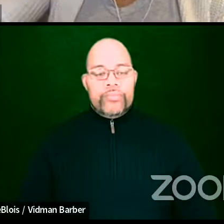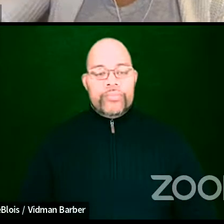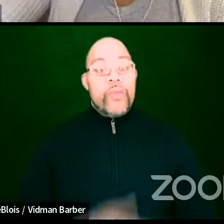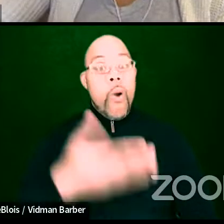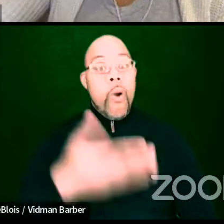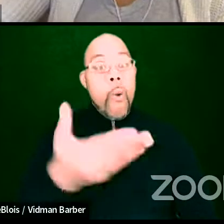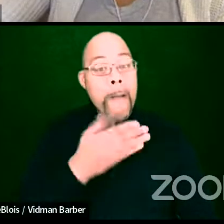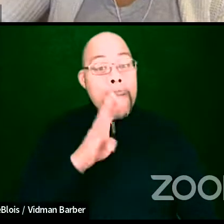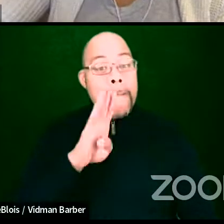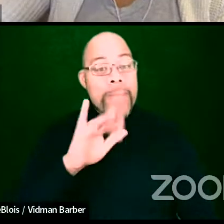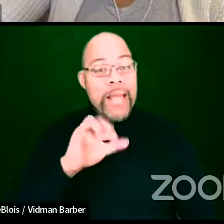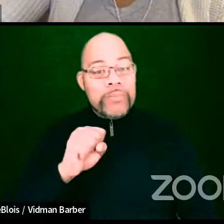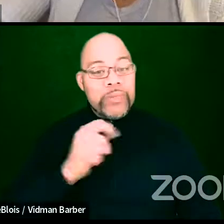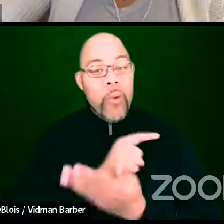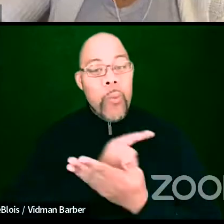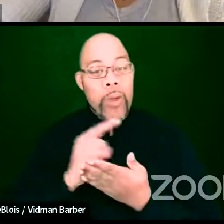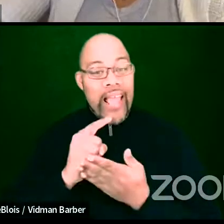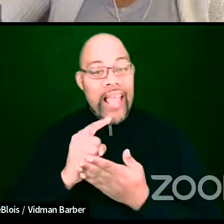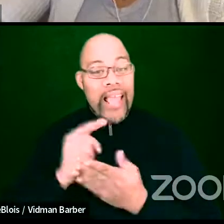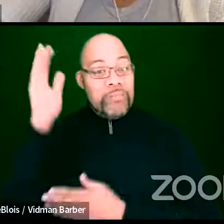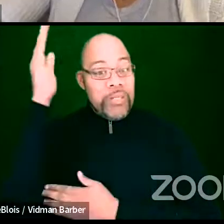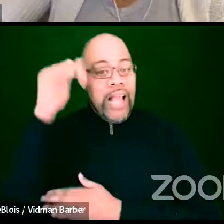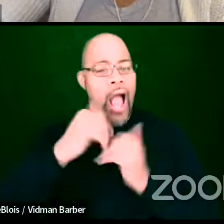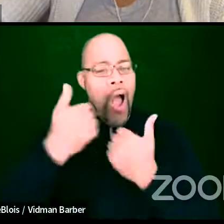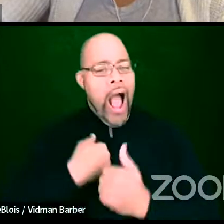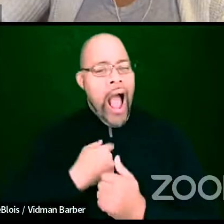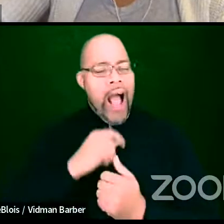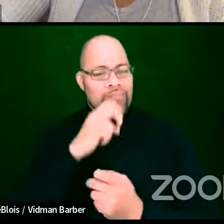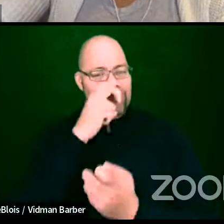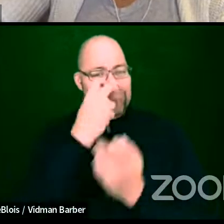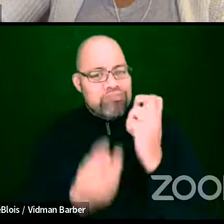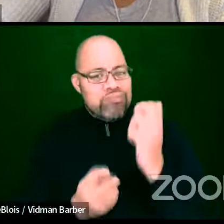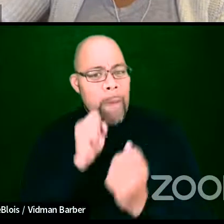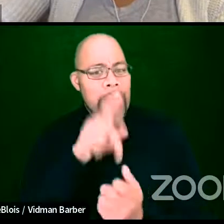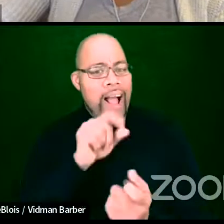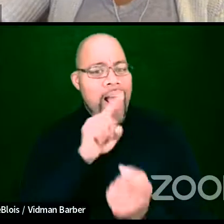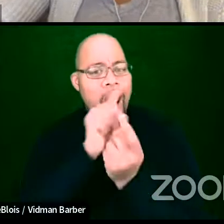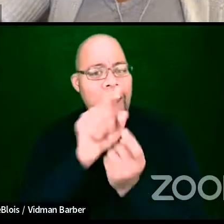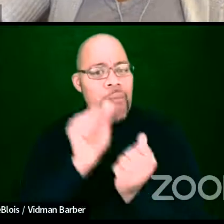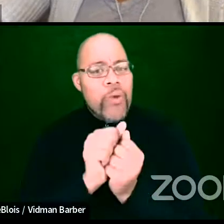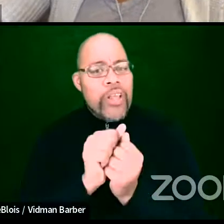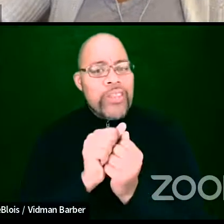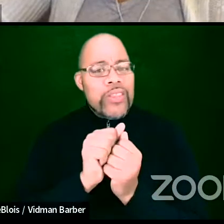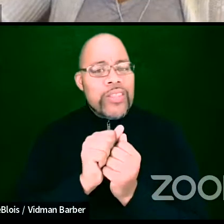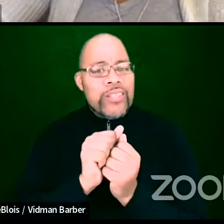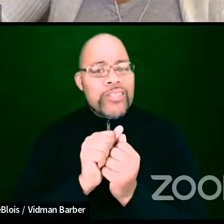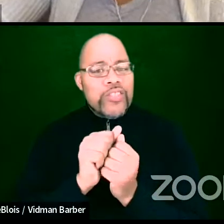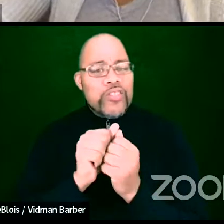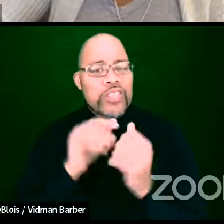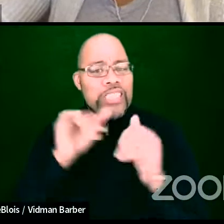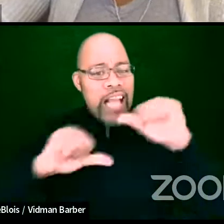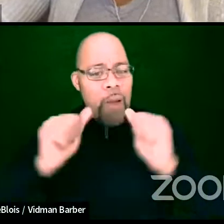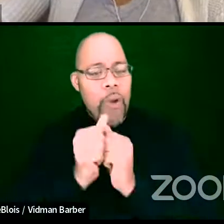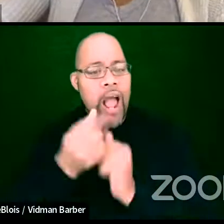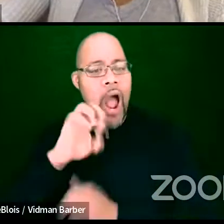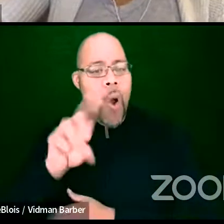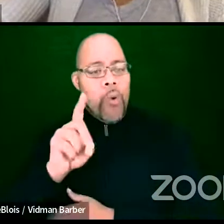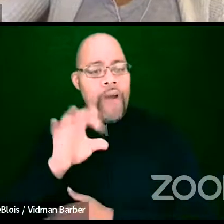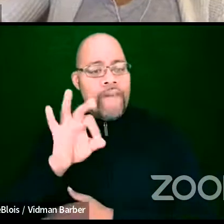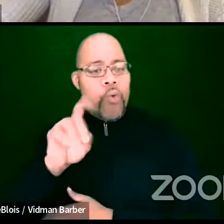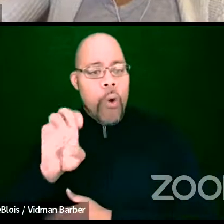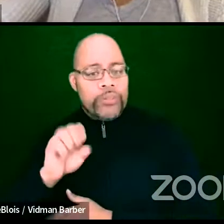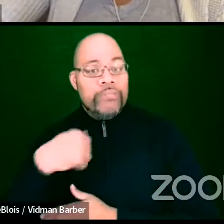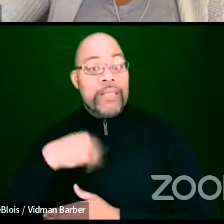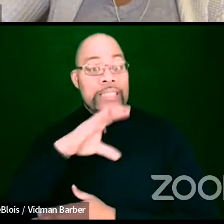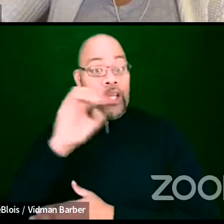Welcome to BIM's Week Keynote, How I Fell Back in Love with Science with Howard Forbes. I'm Leslie Townsell, COO of